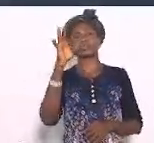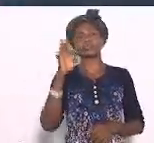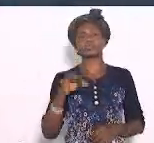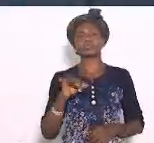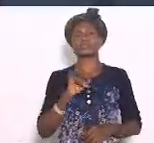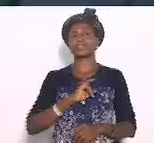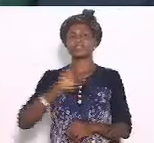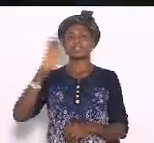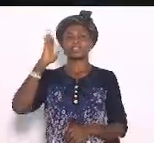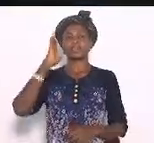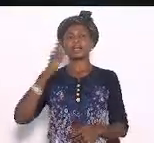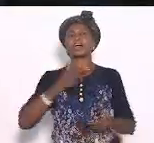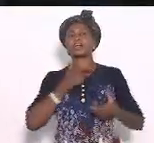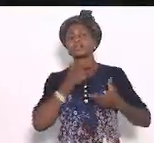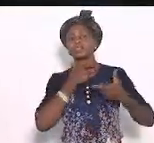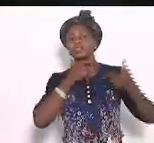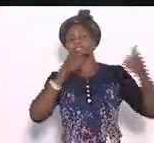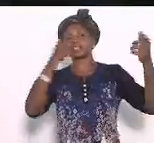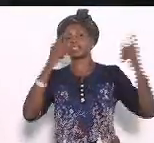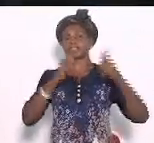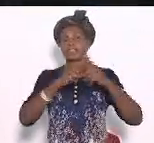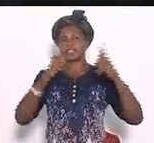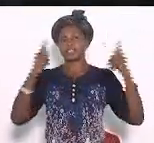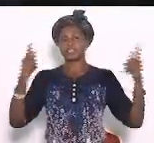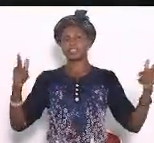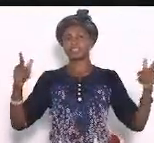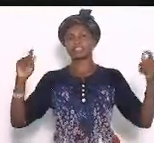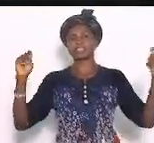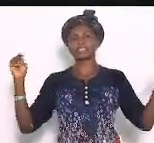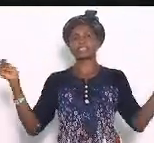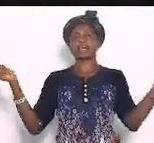I will I